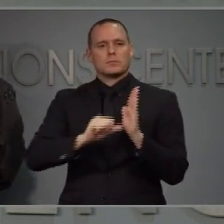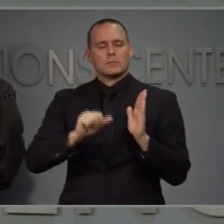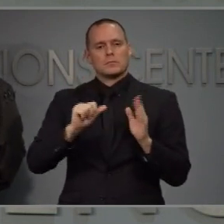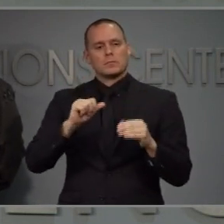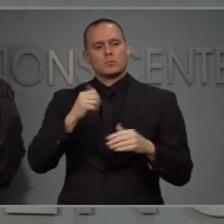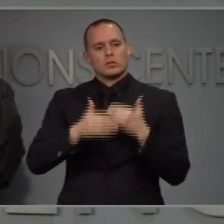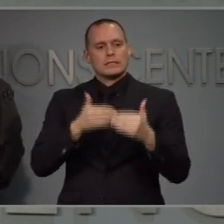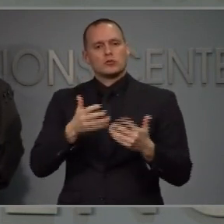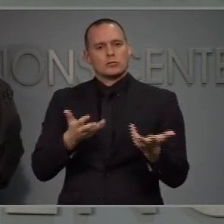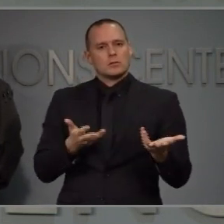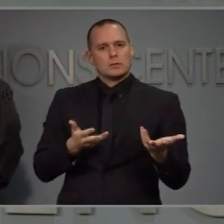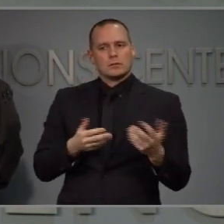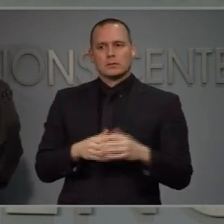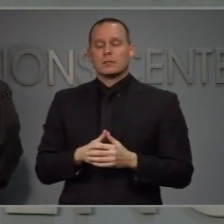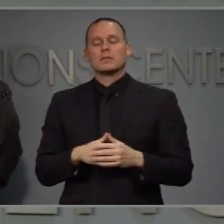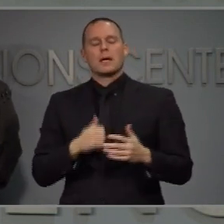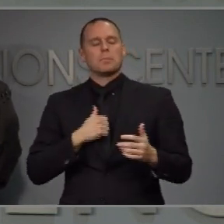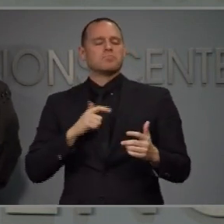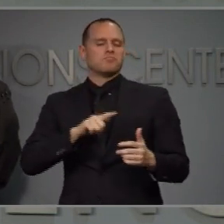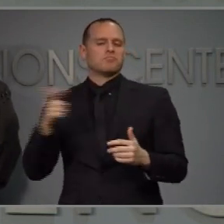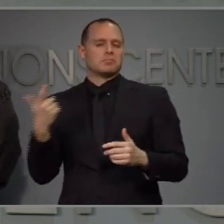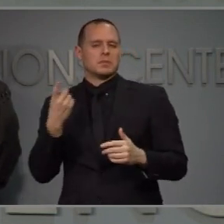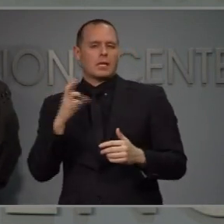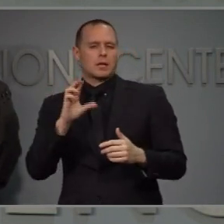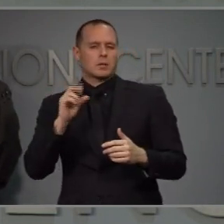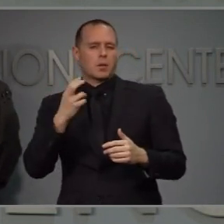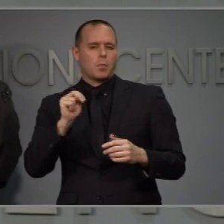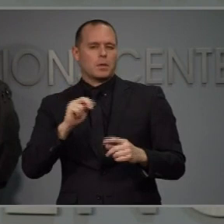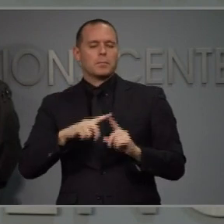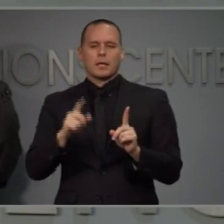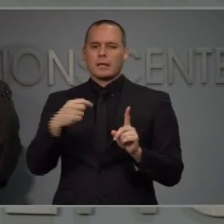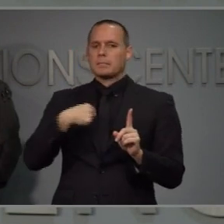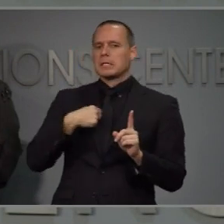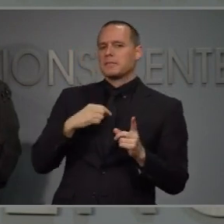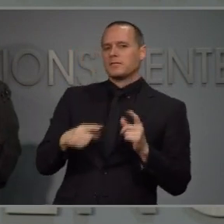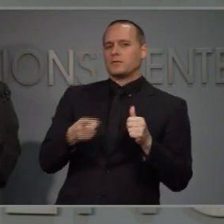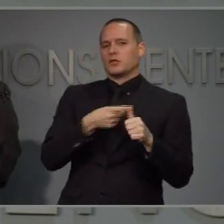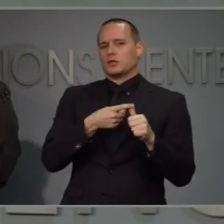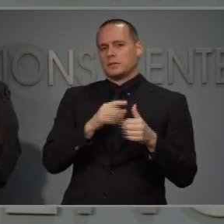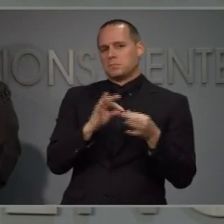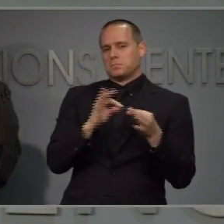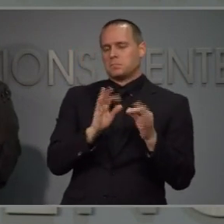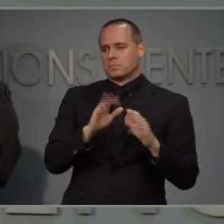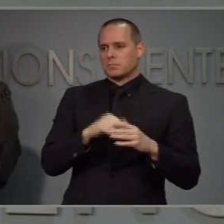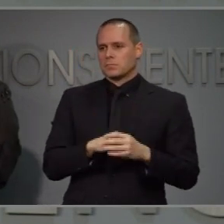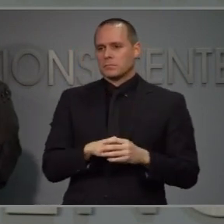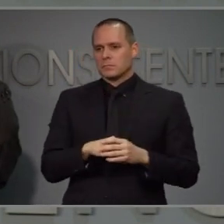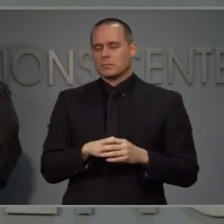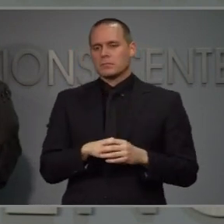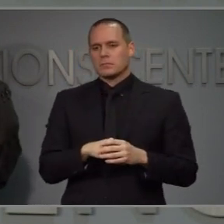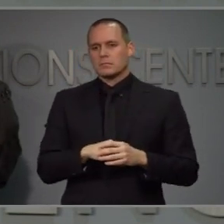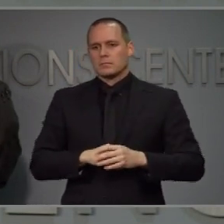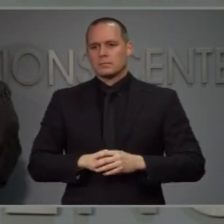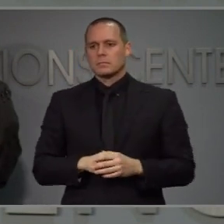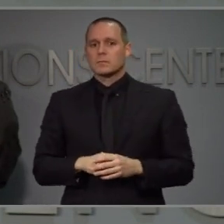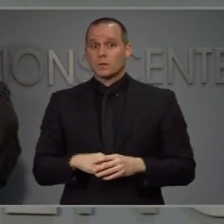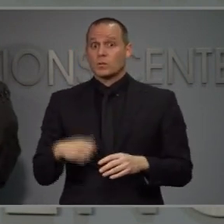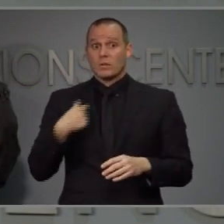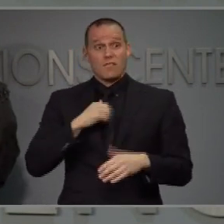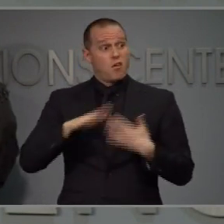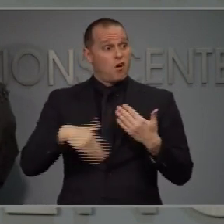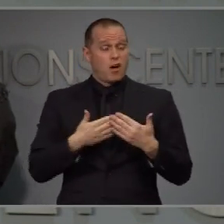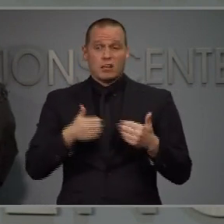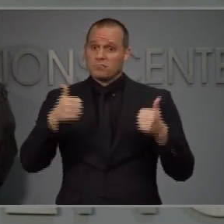a little bit more about this, but we know that we've all done a good job at flattening the